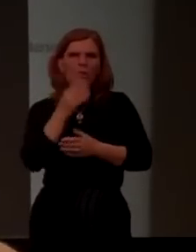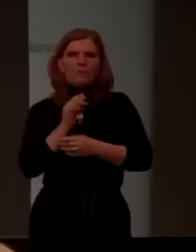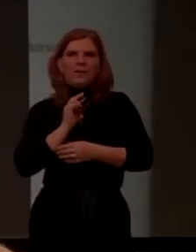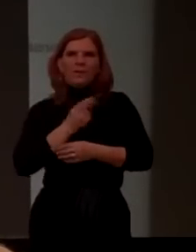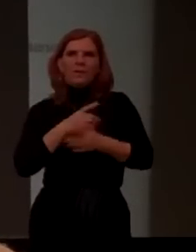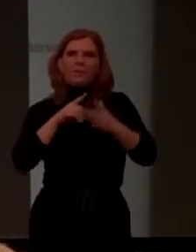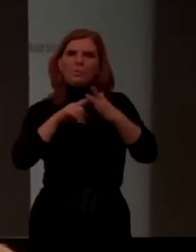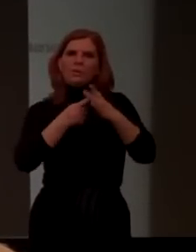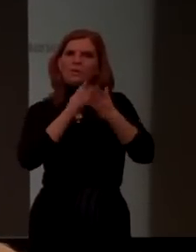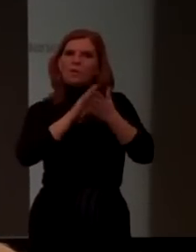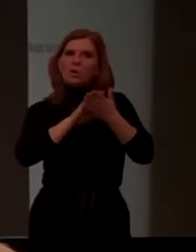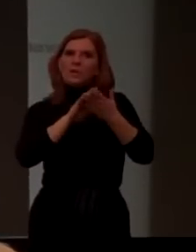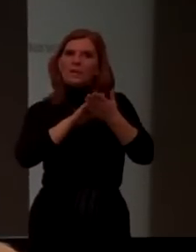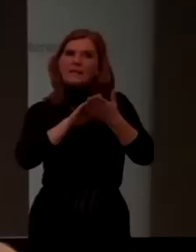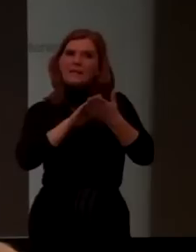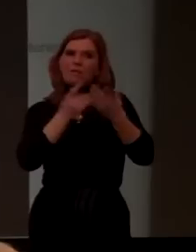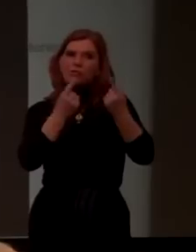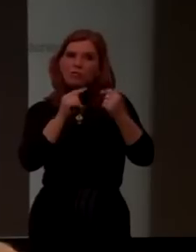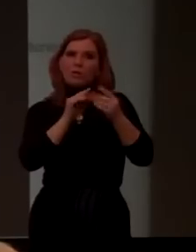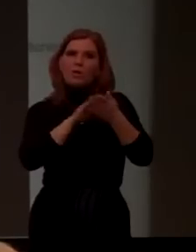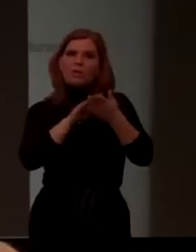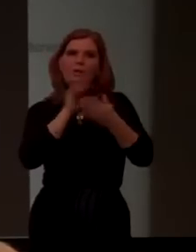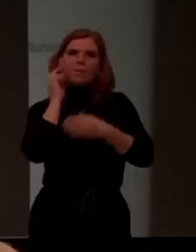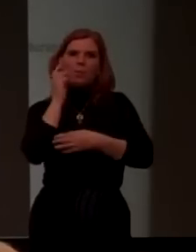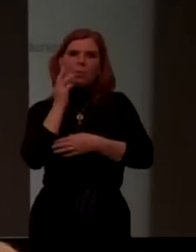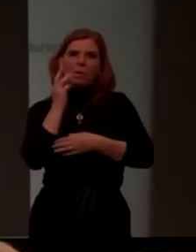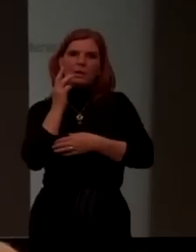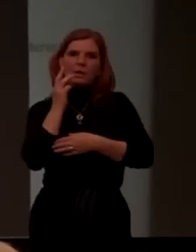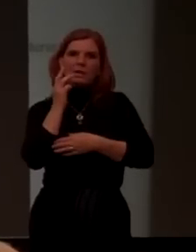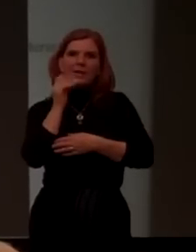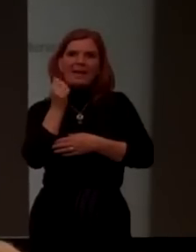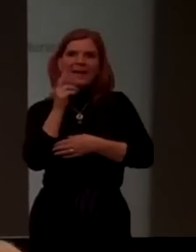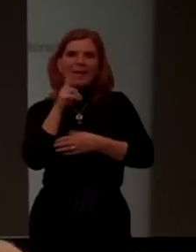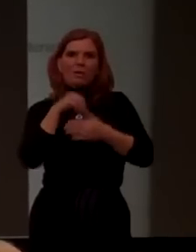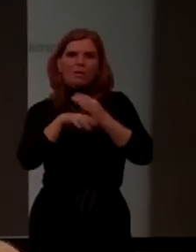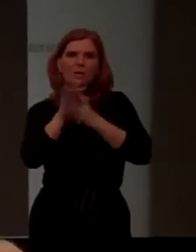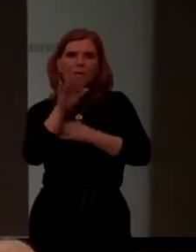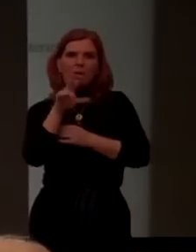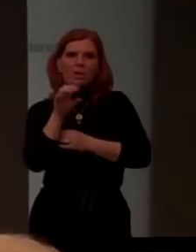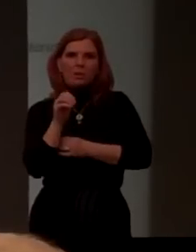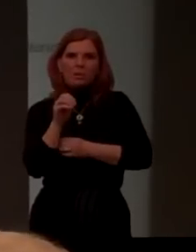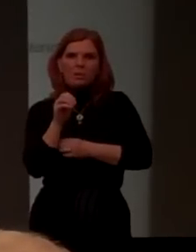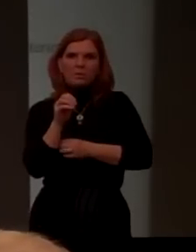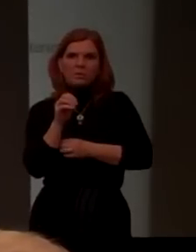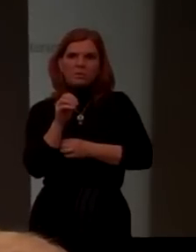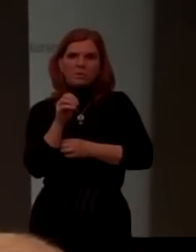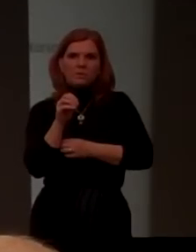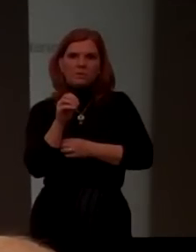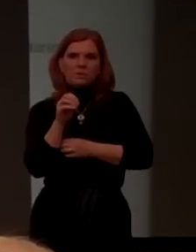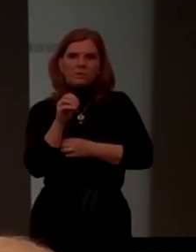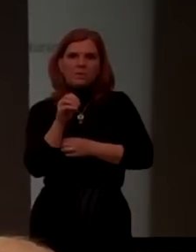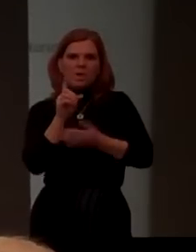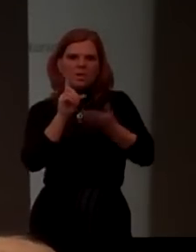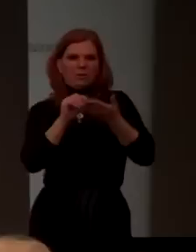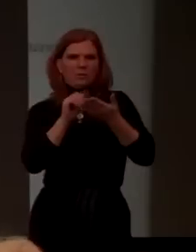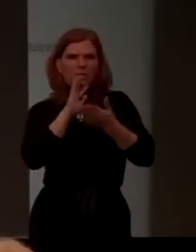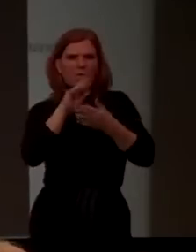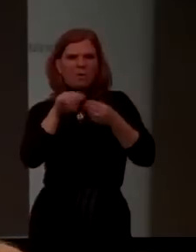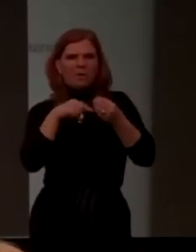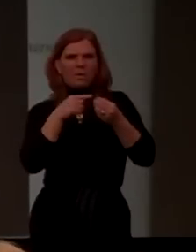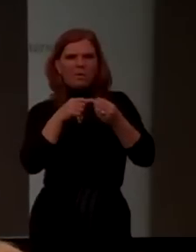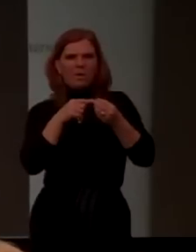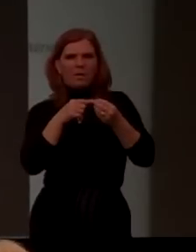We started cleaning up. We're trying to clean up Wheeling's air in the 1930s. The local newspaper's talking about